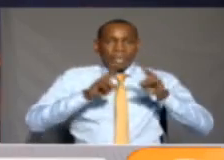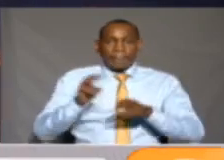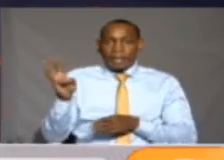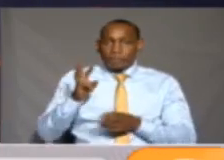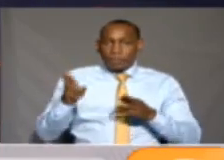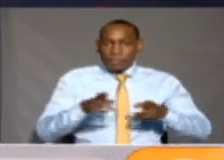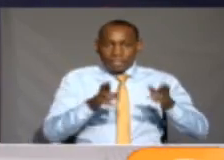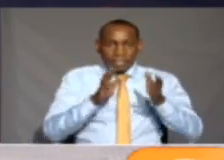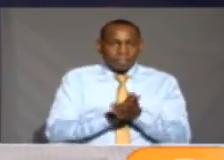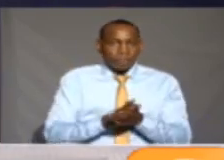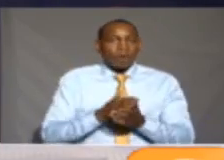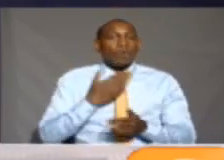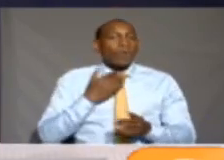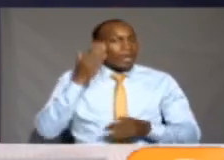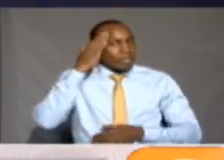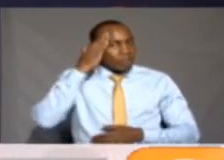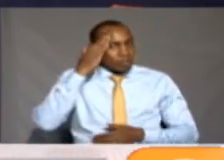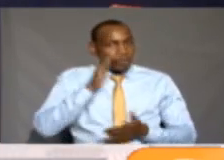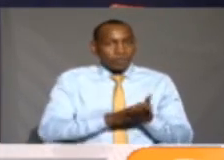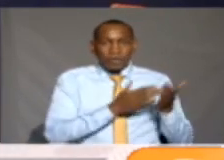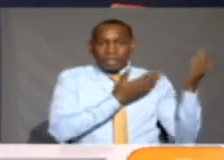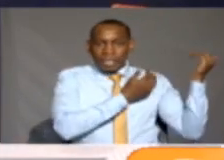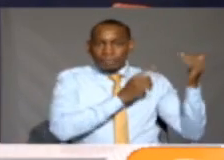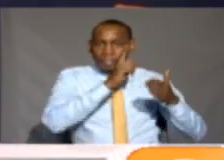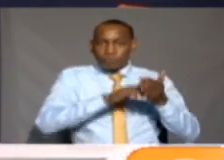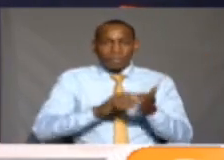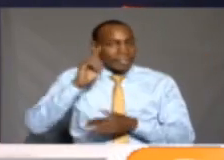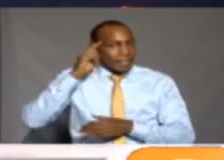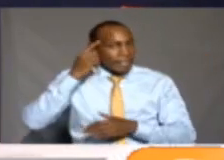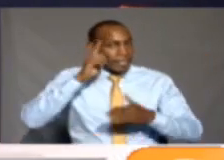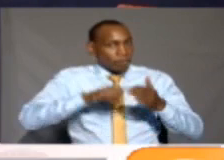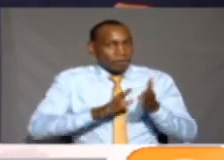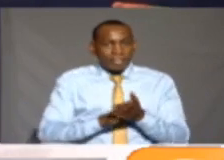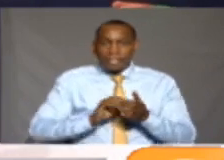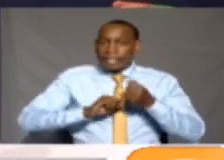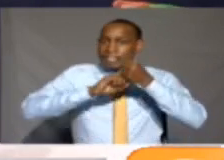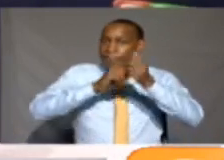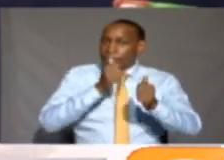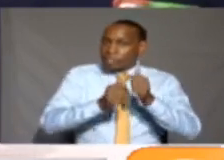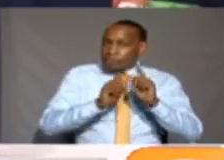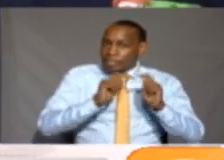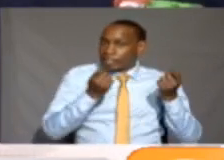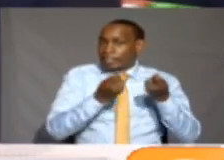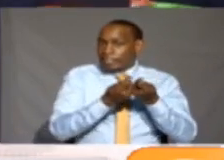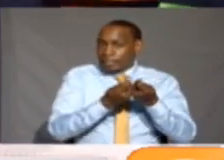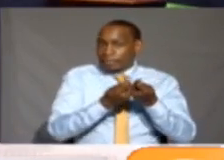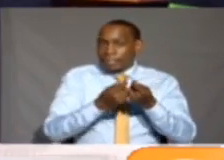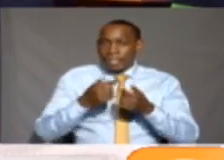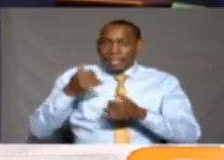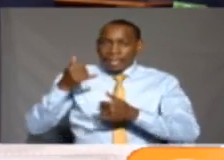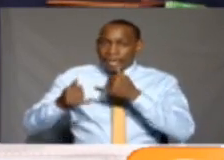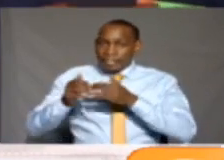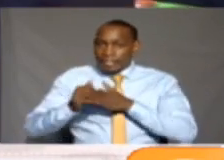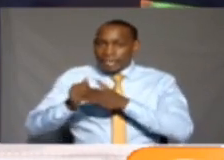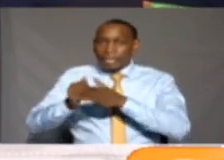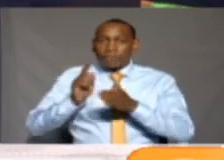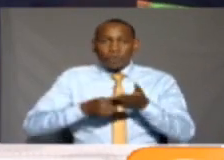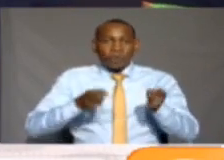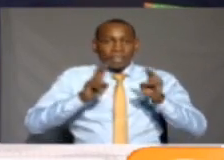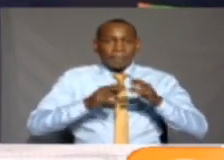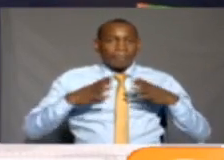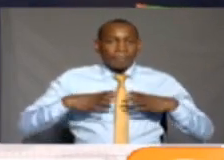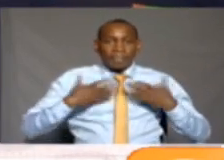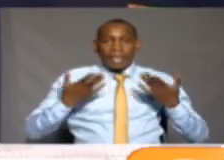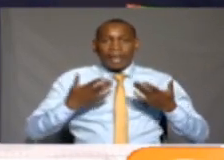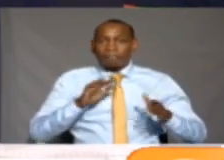River. Mike, I'm curious, what are your projections? What are you thinking? Who are you supporting? Algeria is in the lead. What's happening? I know guys are going